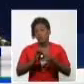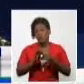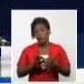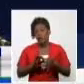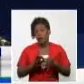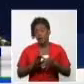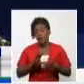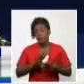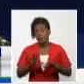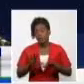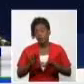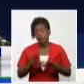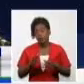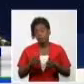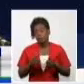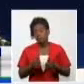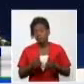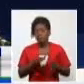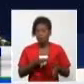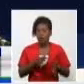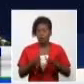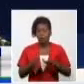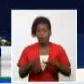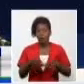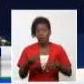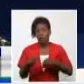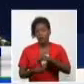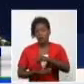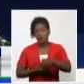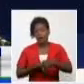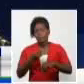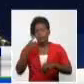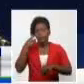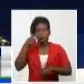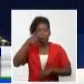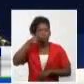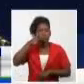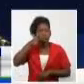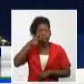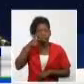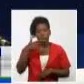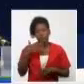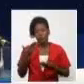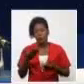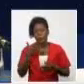1,718, and 623 confirmed.